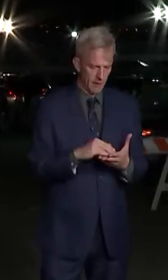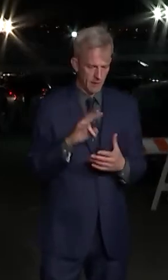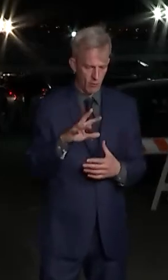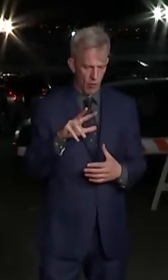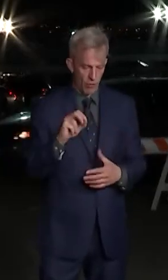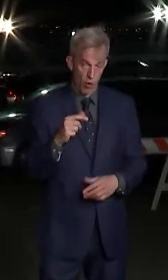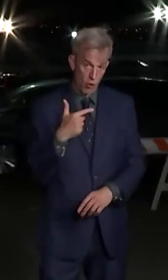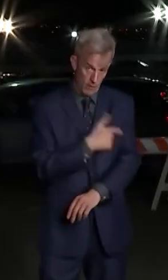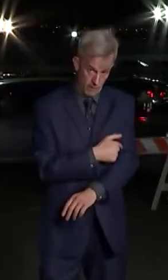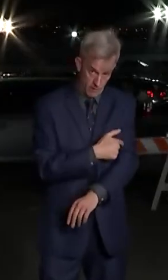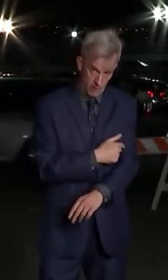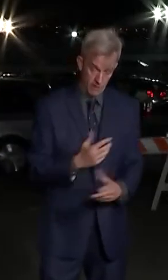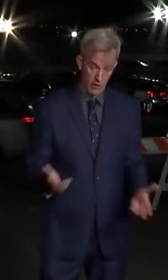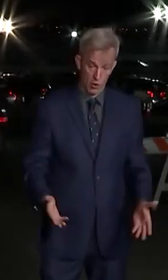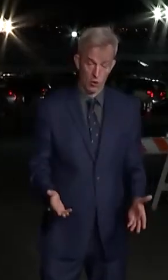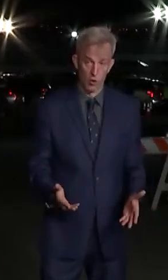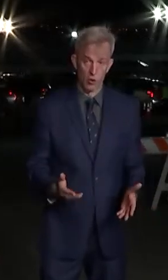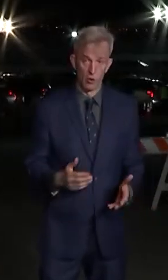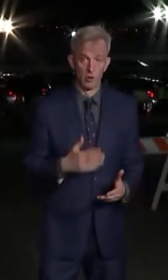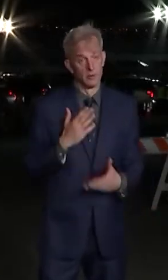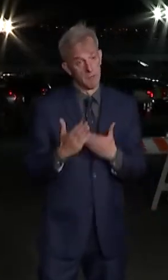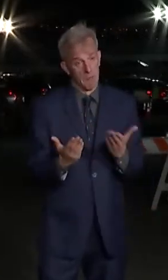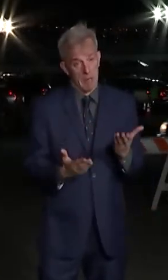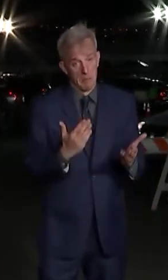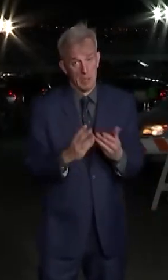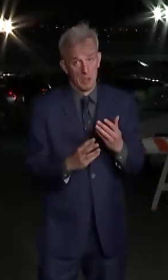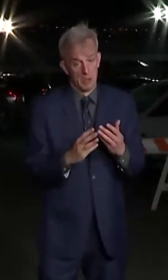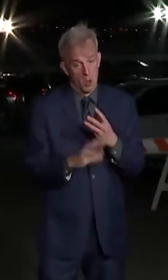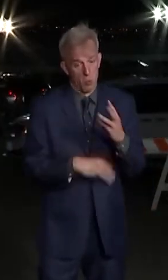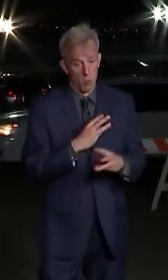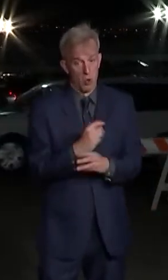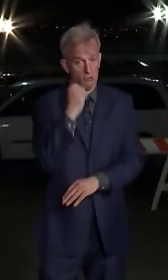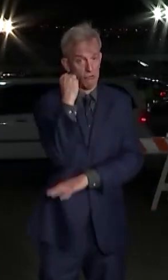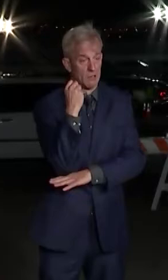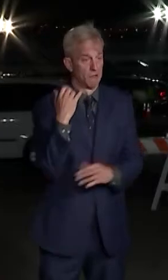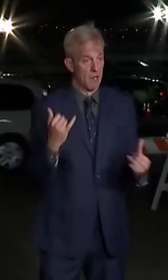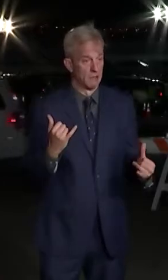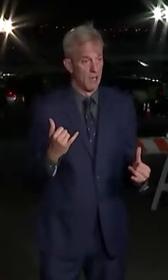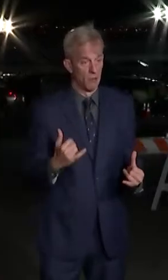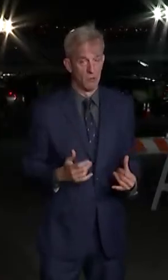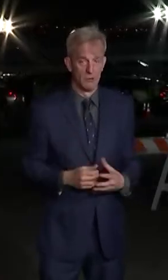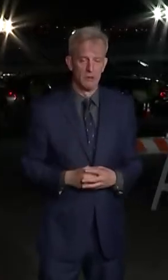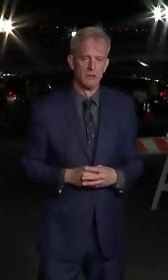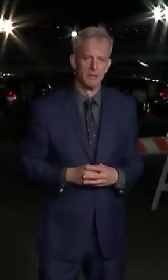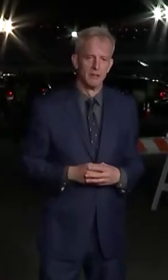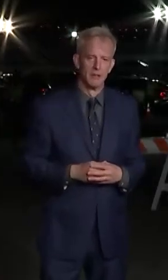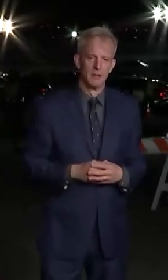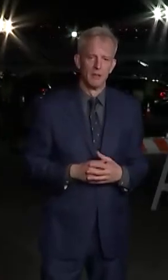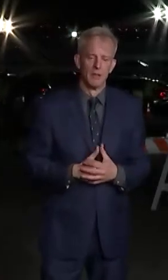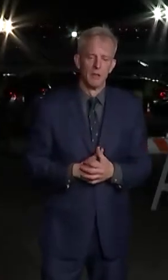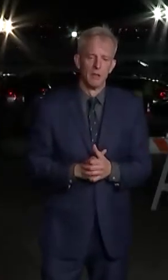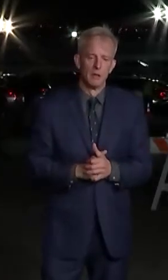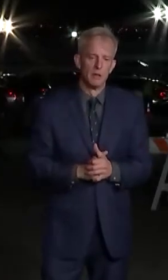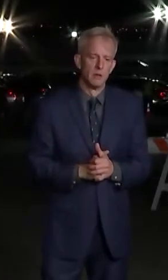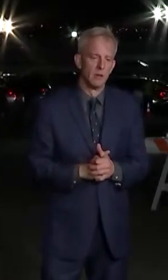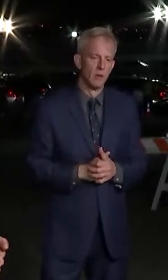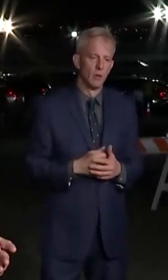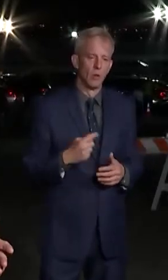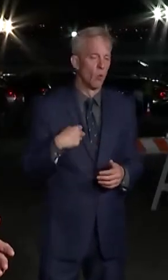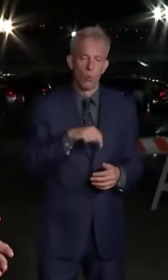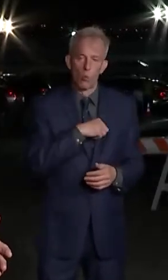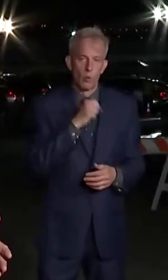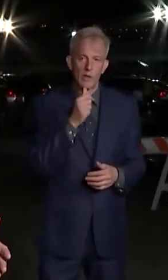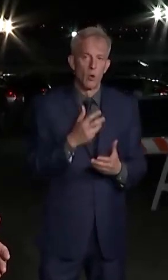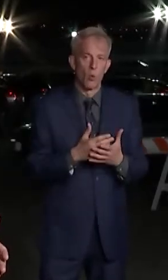7,730 vaccines were done at this site, which may be a world record. I'll leave it up to the press to figure out if there's been more, but close to. We didn't waste